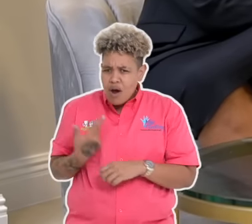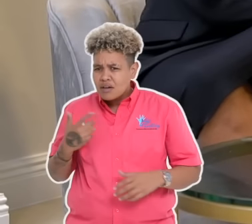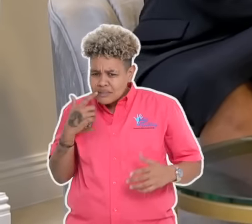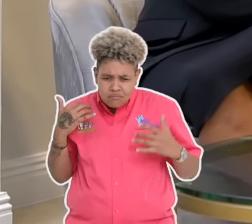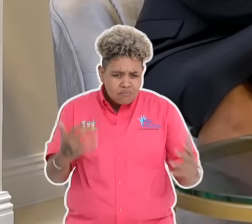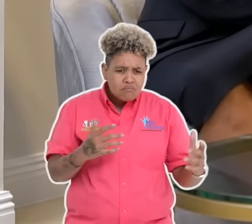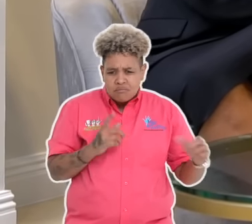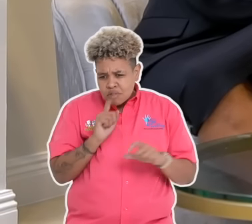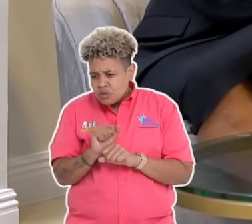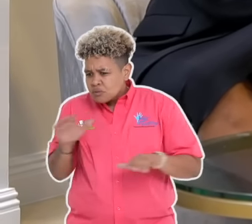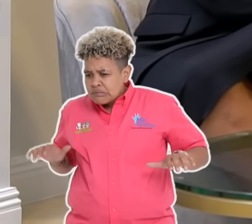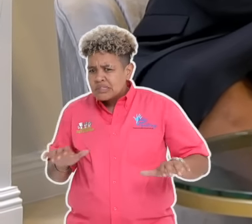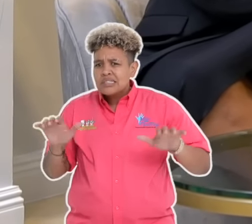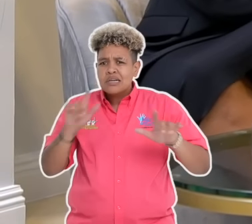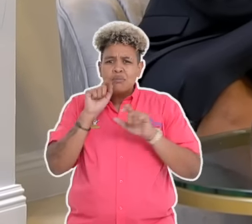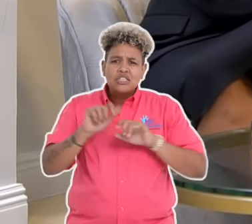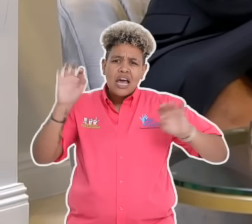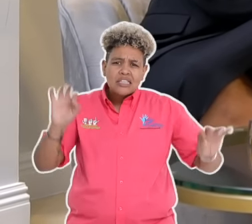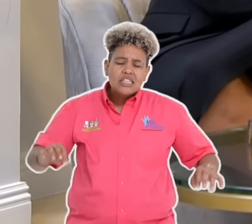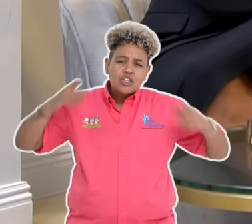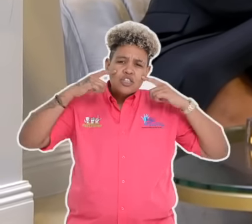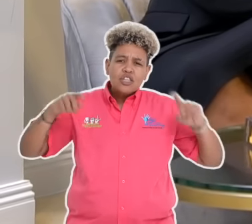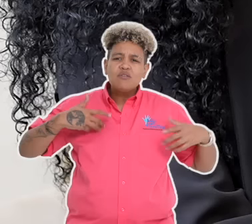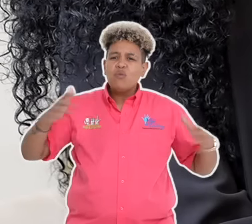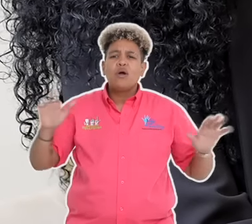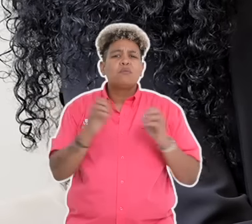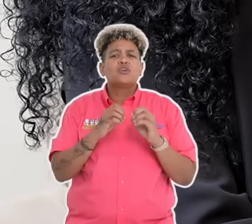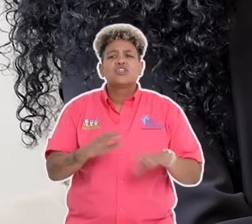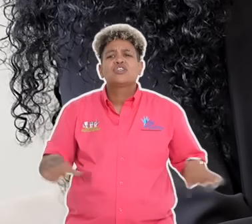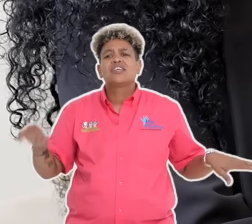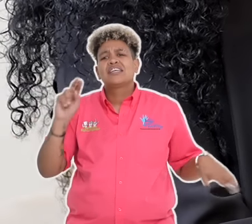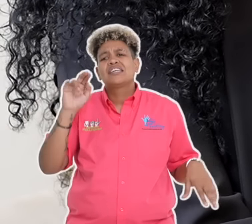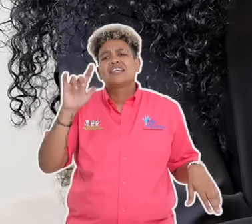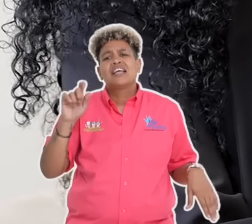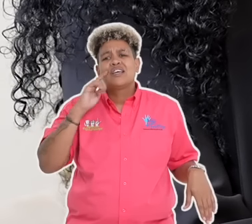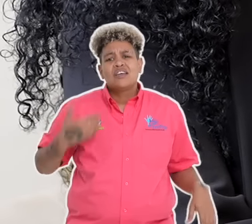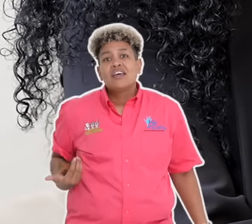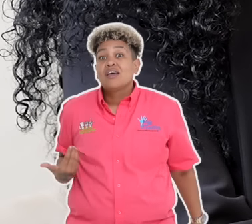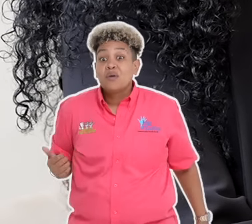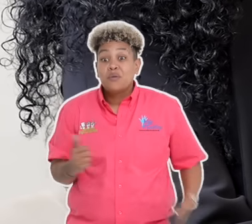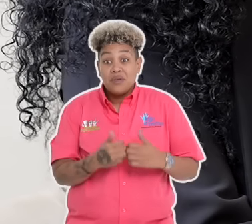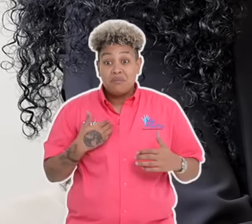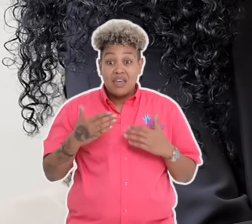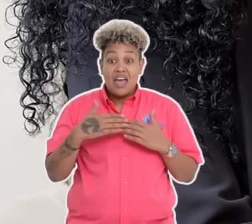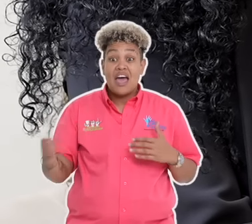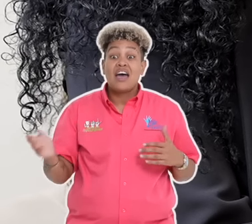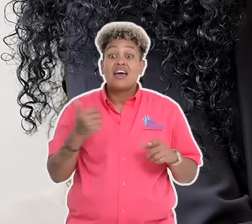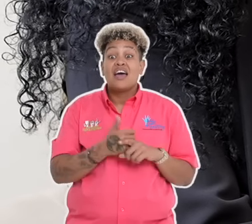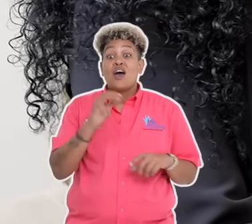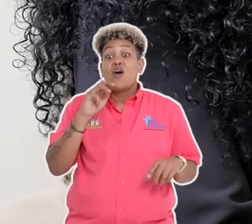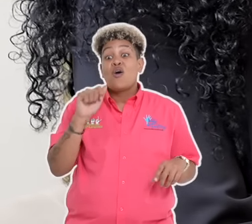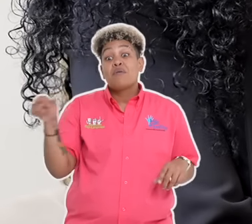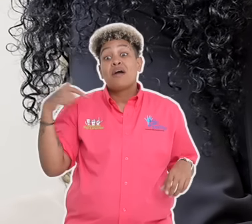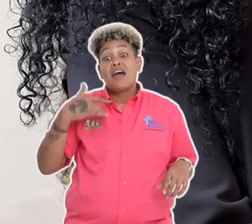I want to gun it. I want to make sure I'm excellent. I want to be successful. I don't want to have more children. So Natalia was on my hip everywhere I go. After the coma,